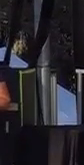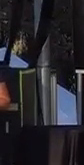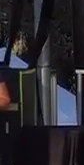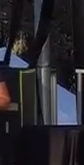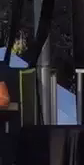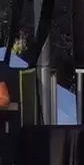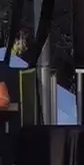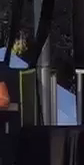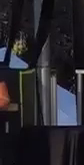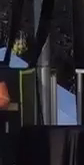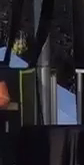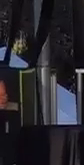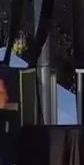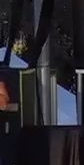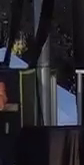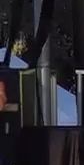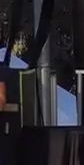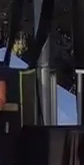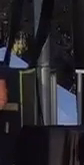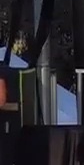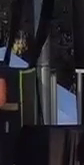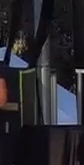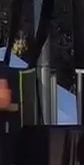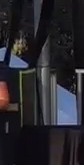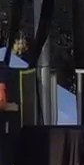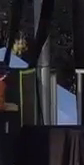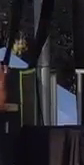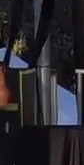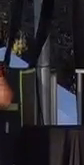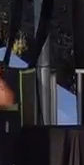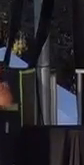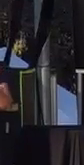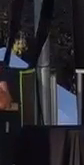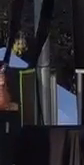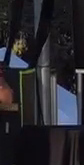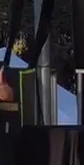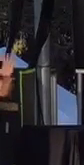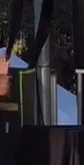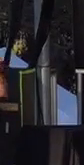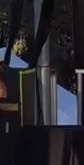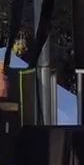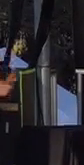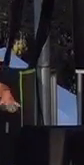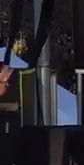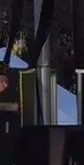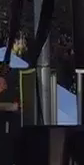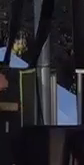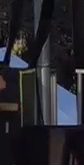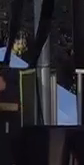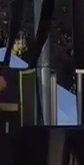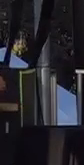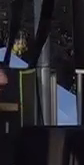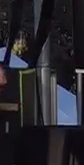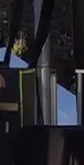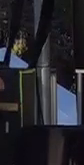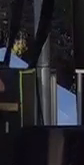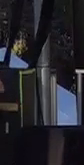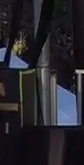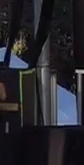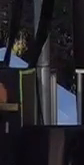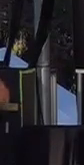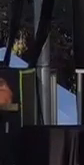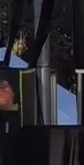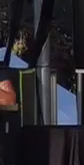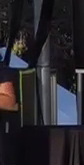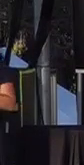It's a larger story about how the military tackles issues that others consider too big and too difficult. Desegregating after